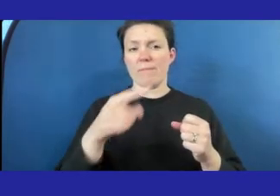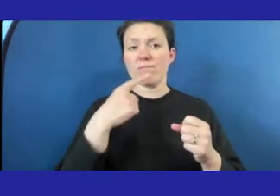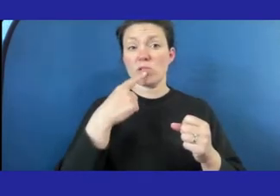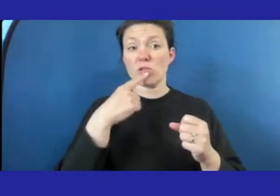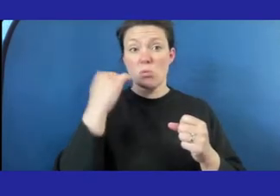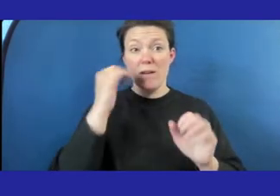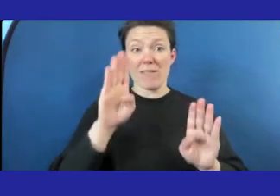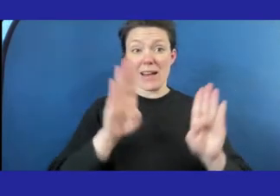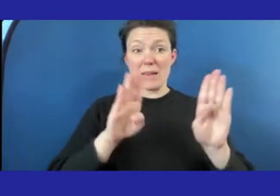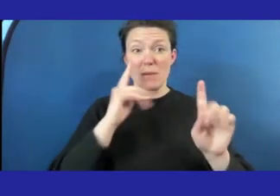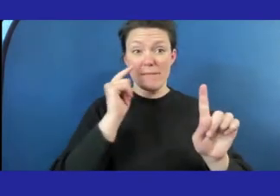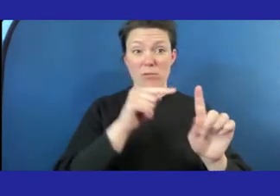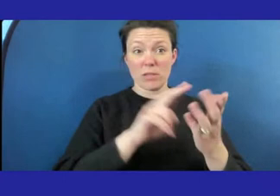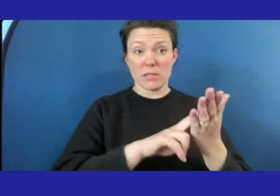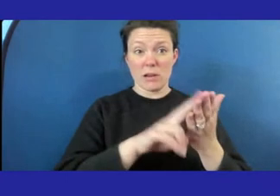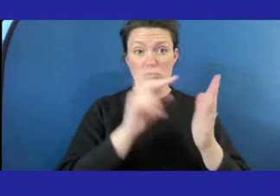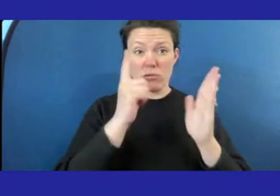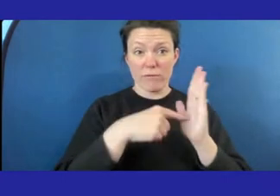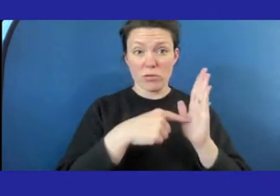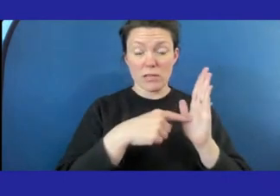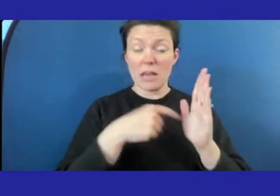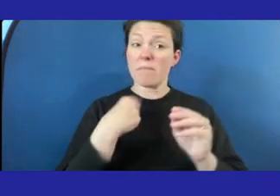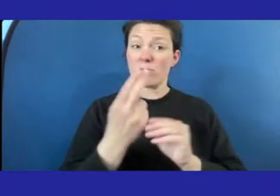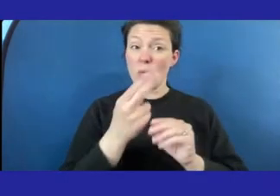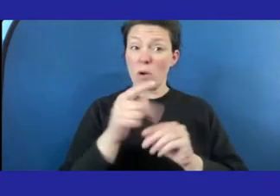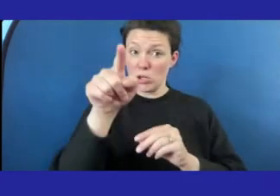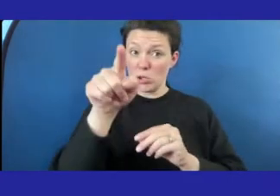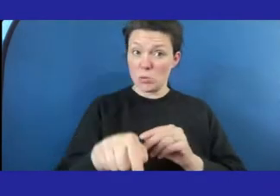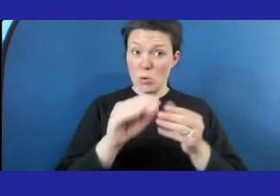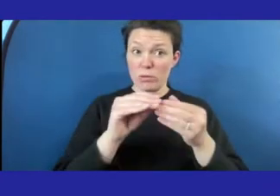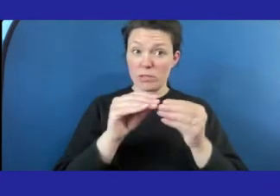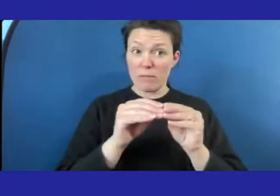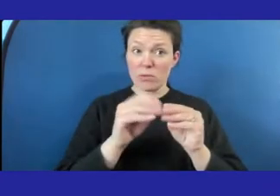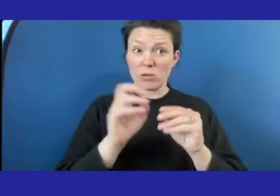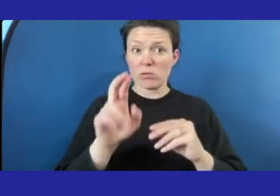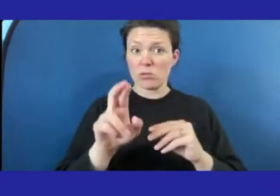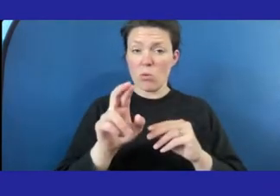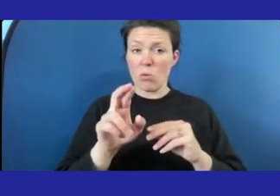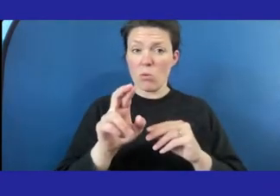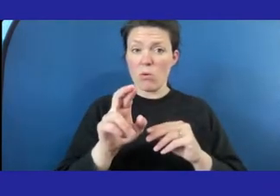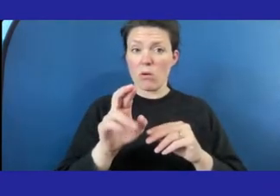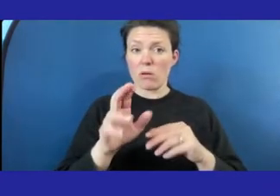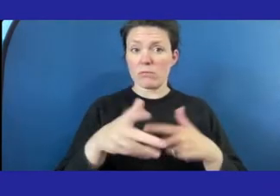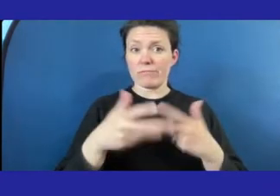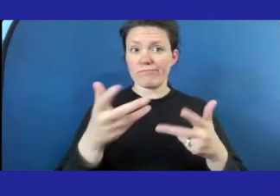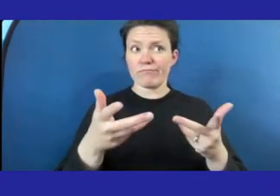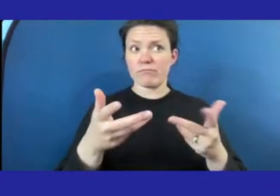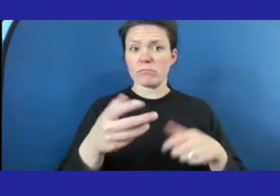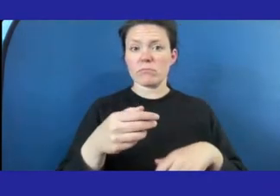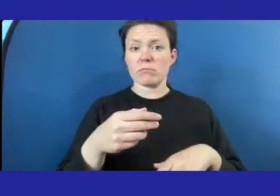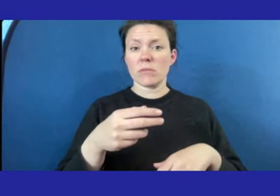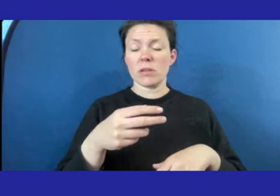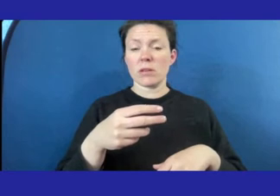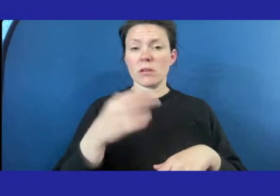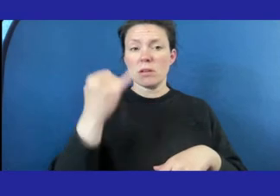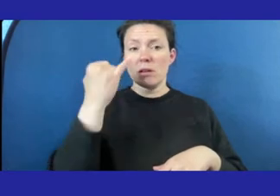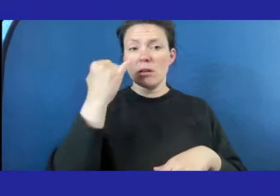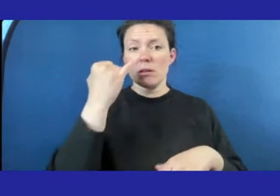if I bid on the contract, do I use those numbers or do I, like if I'm a, like the four